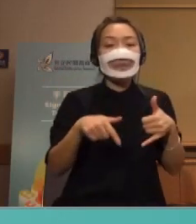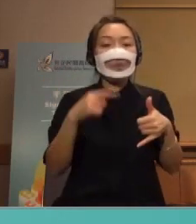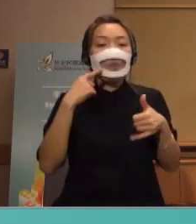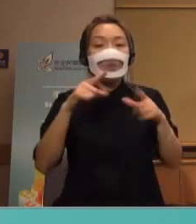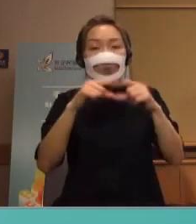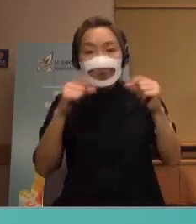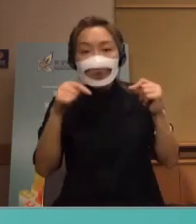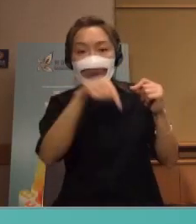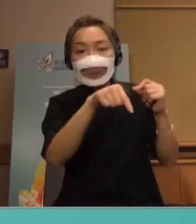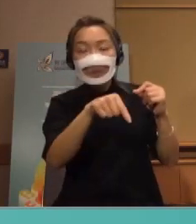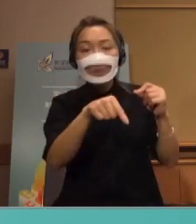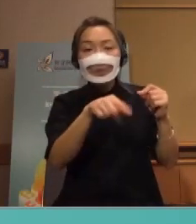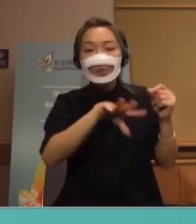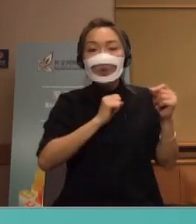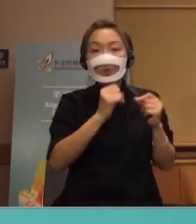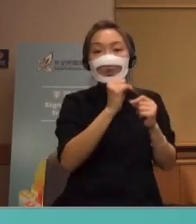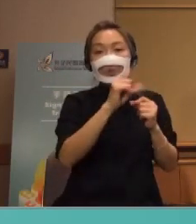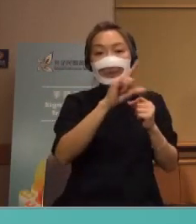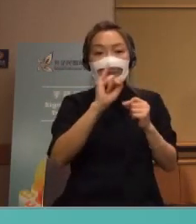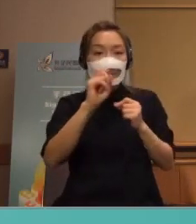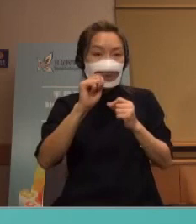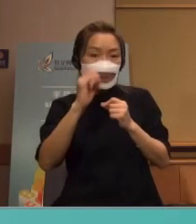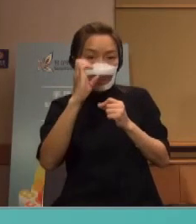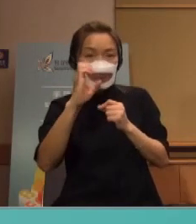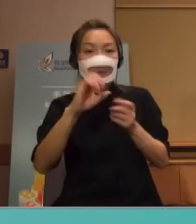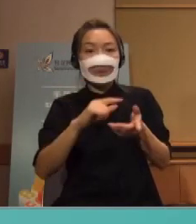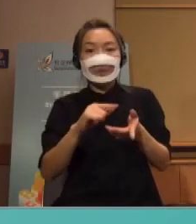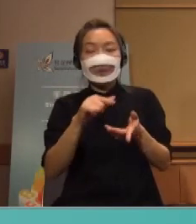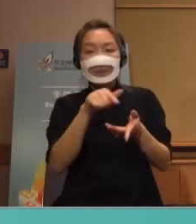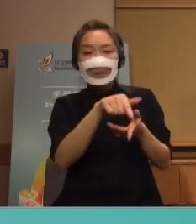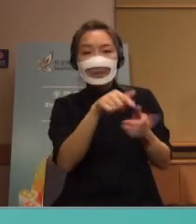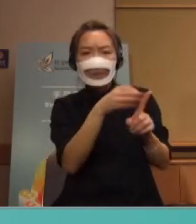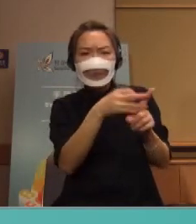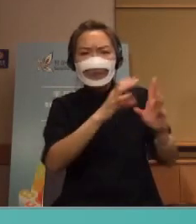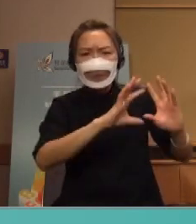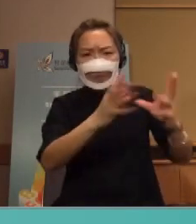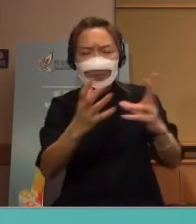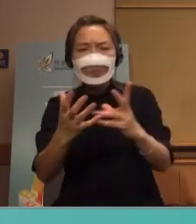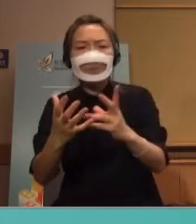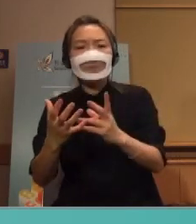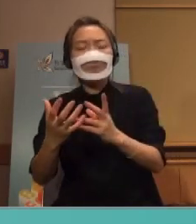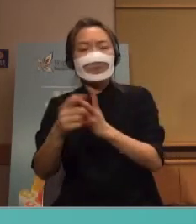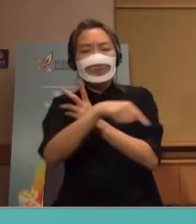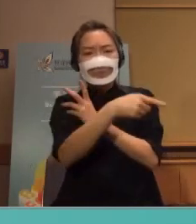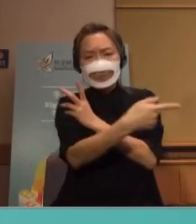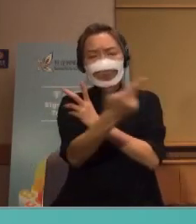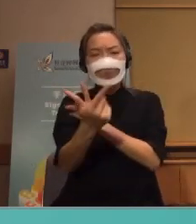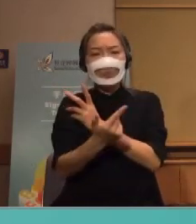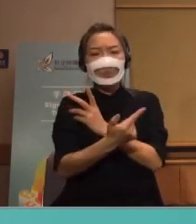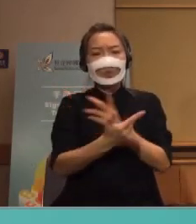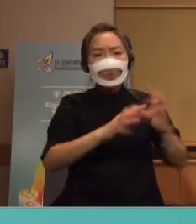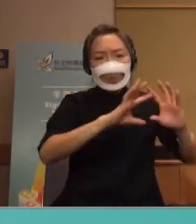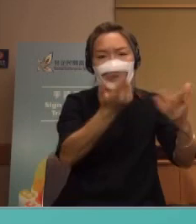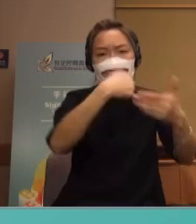so many groups. It's an official group that opened by these holders that actually have more information flow within this group that we always just